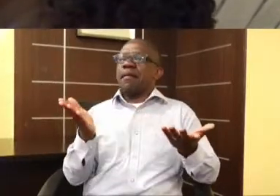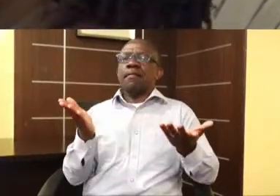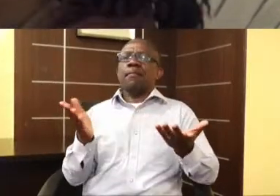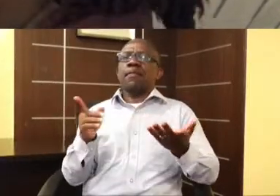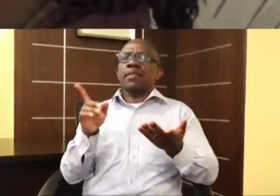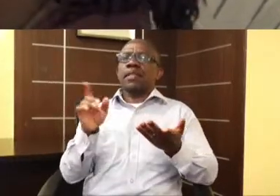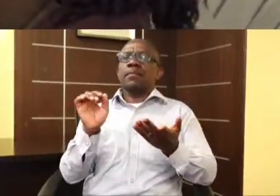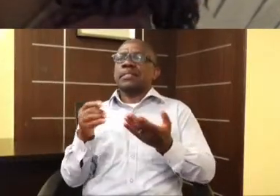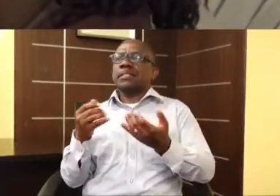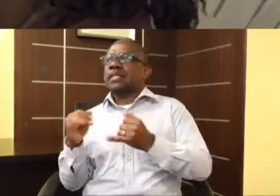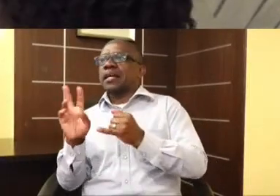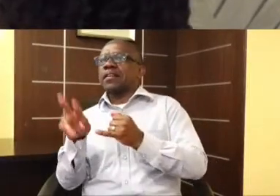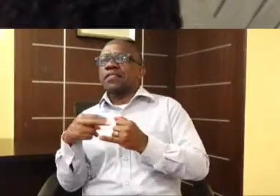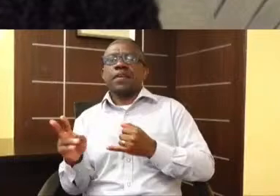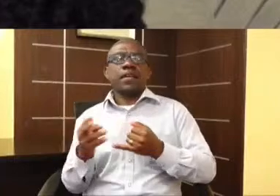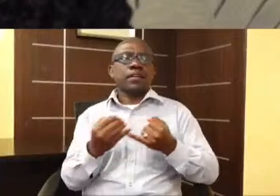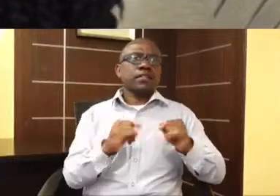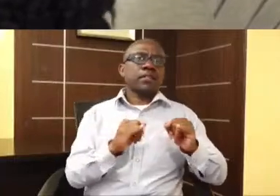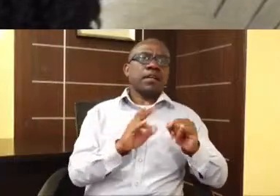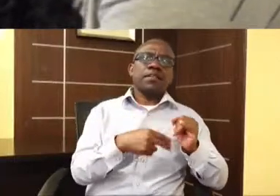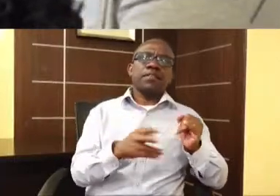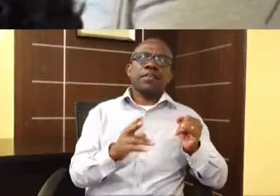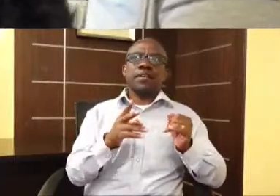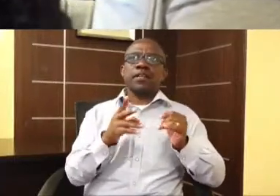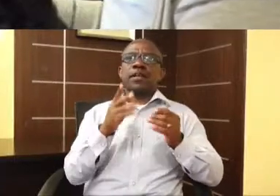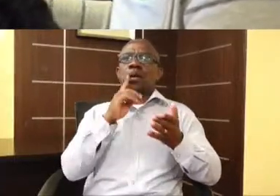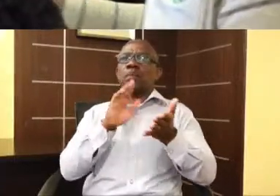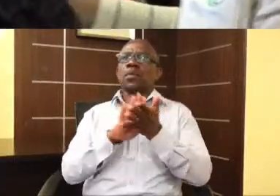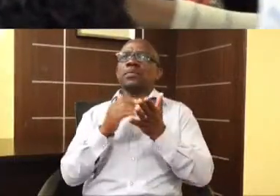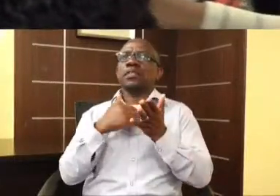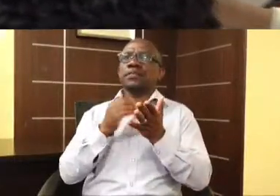be no progress. That is what